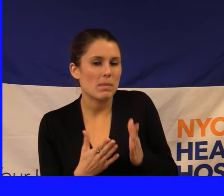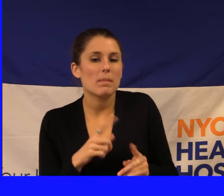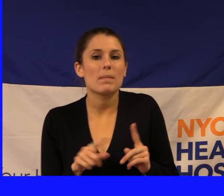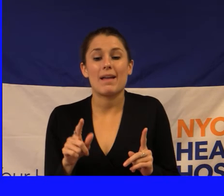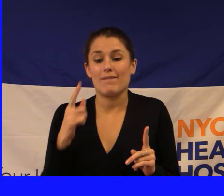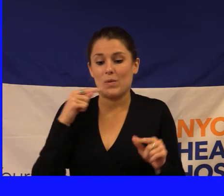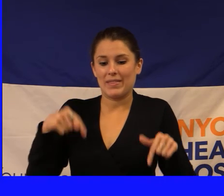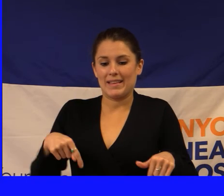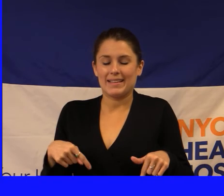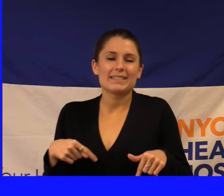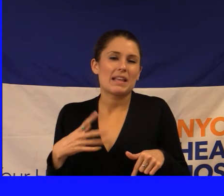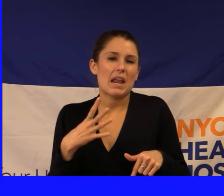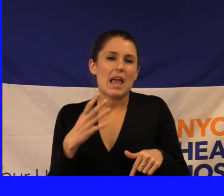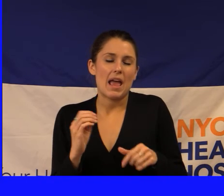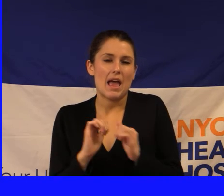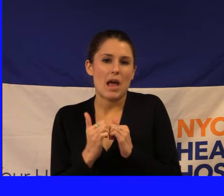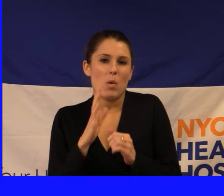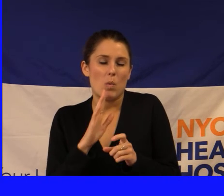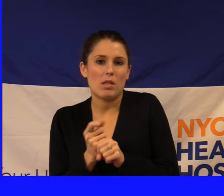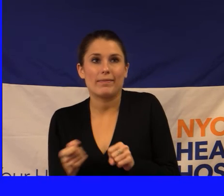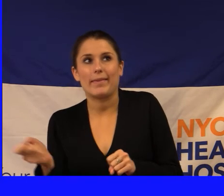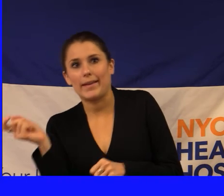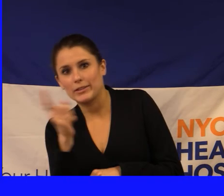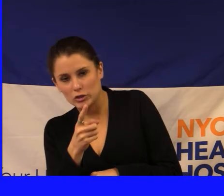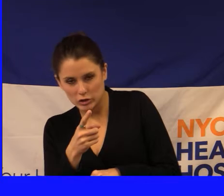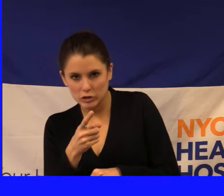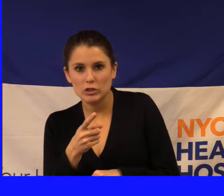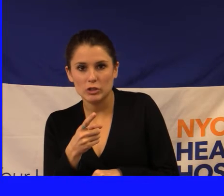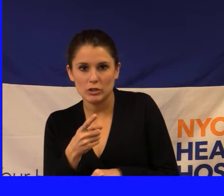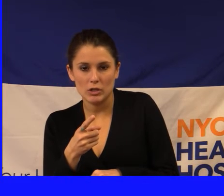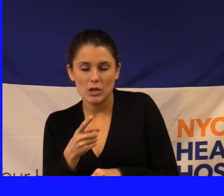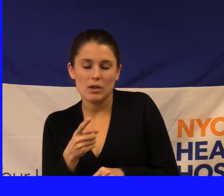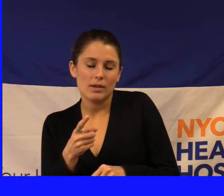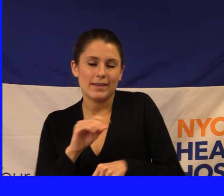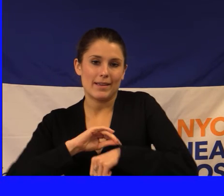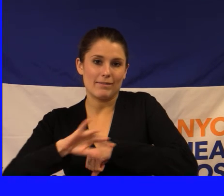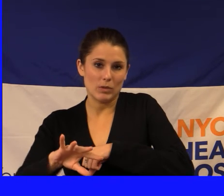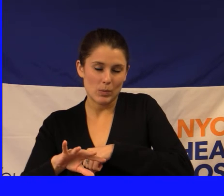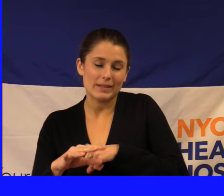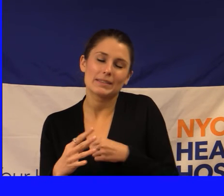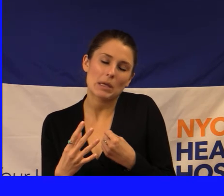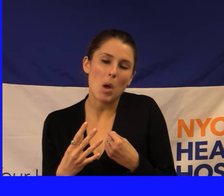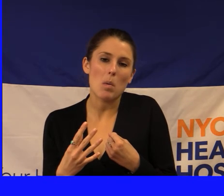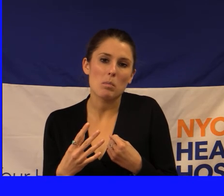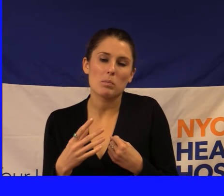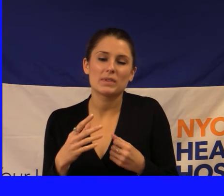savings next year, it's certainly a helpful policy decision on their part. Thanks.